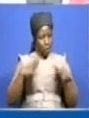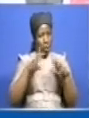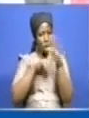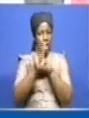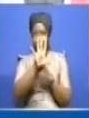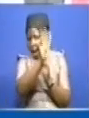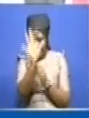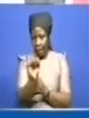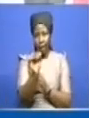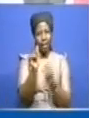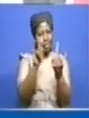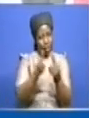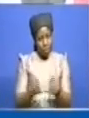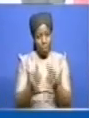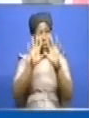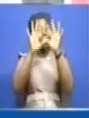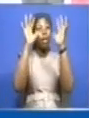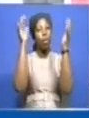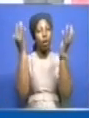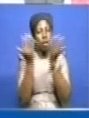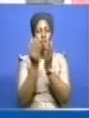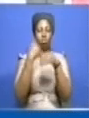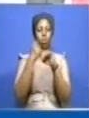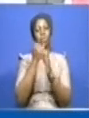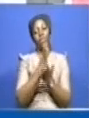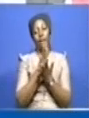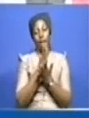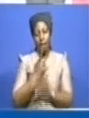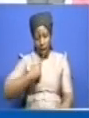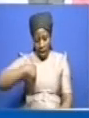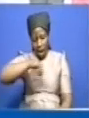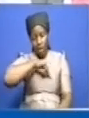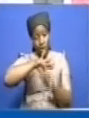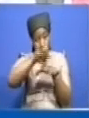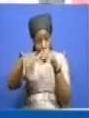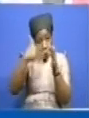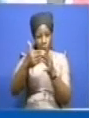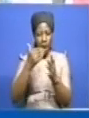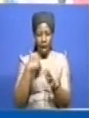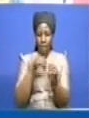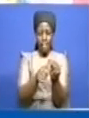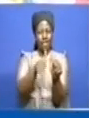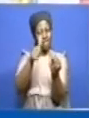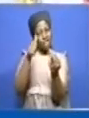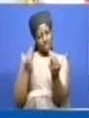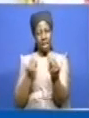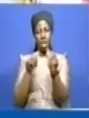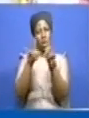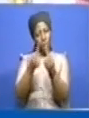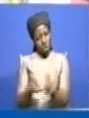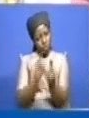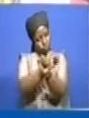na wenzetu wa dunia kuhakikisha ya kwamba sisi zote tumejiepuka na tumejikinga